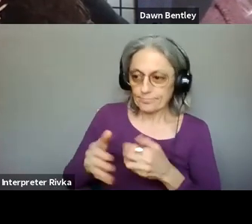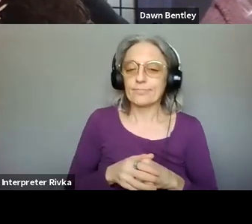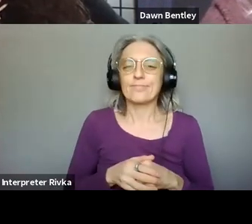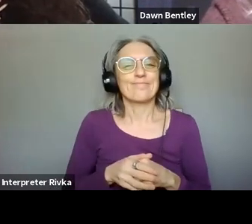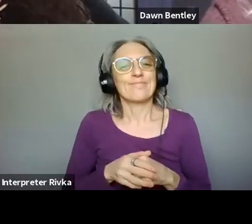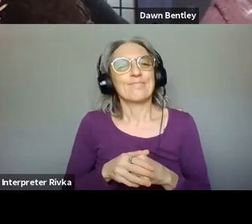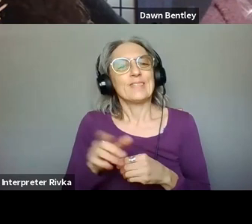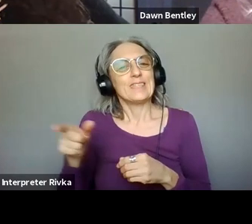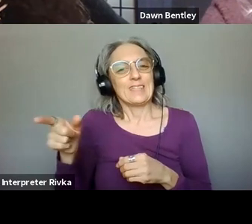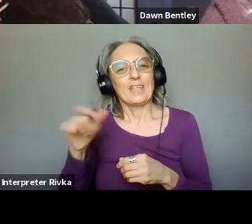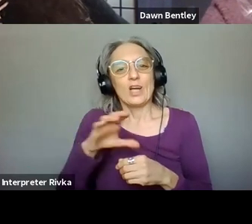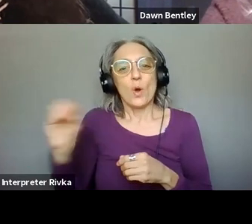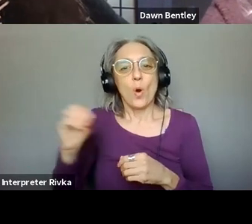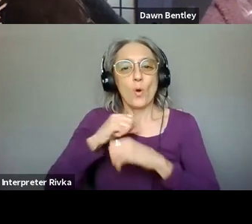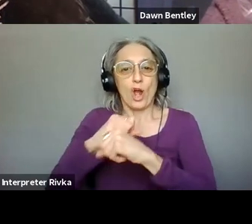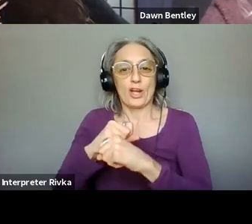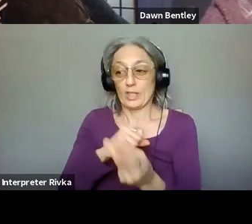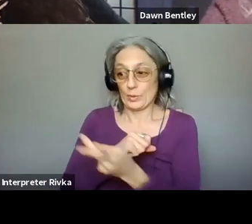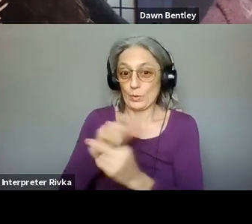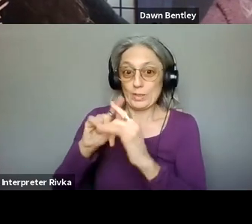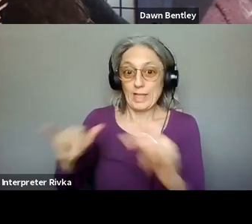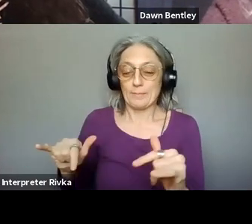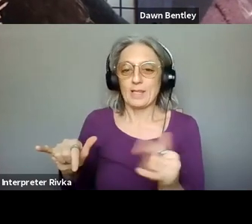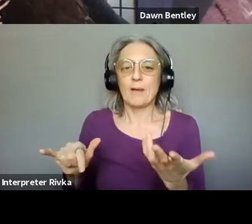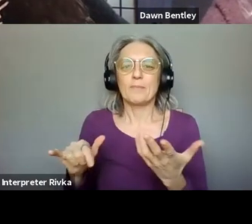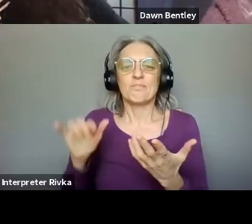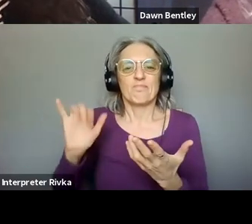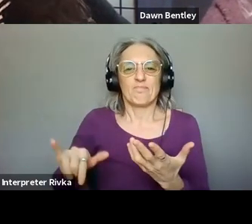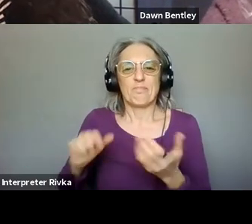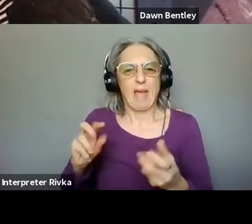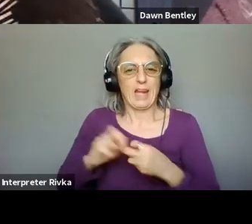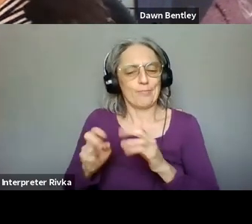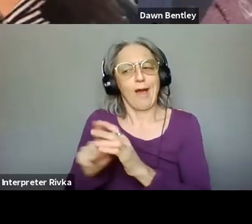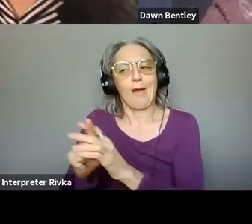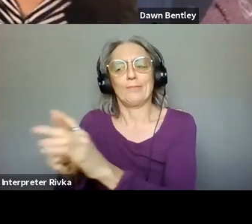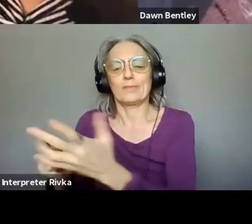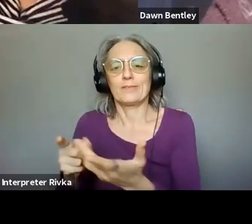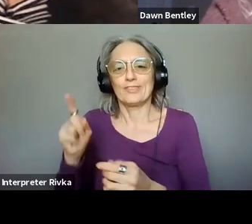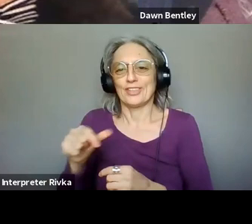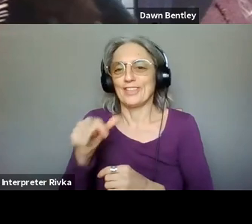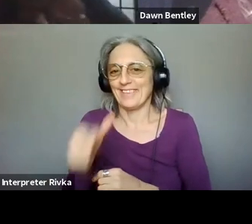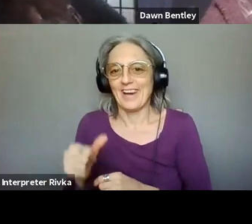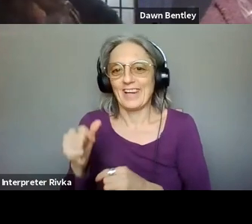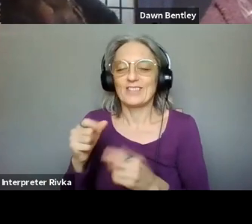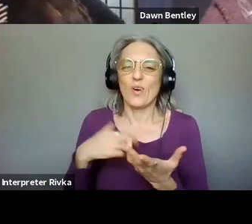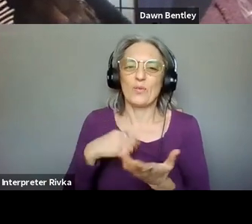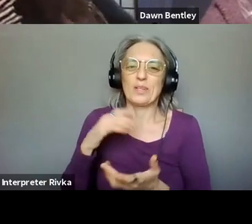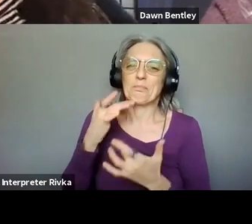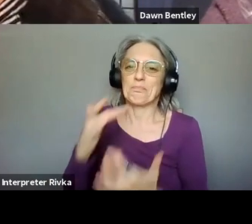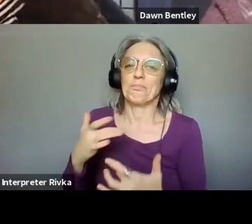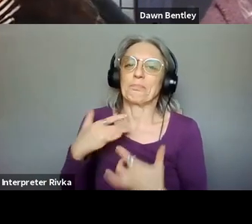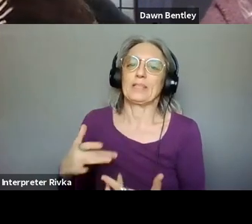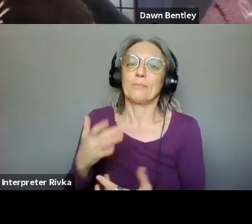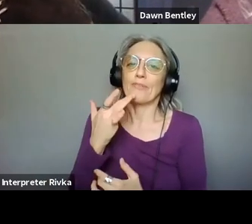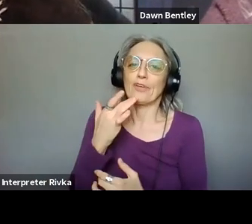with co-guardianships than we have positive things, in my view. But Maggie, if you could comment on that also, I'm sorry. Yeah, this